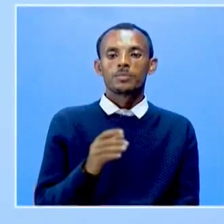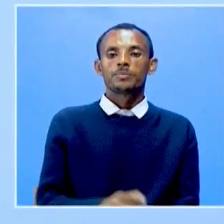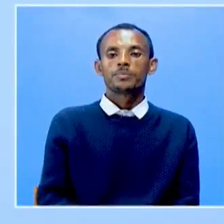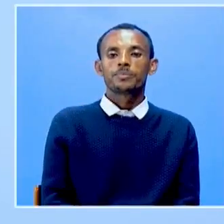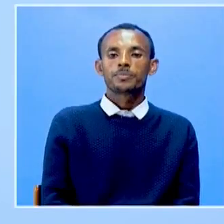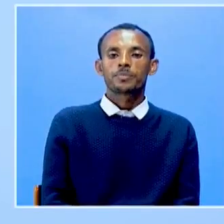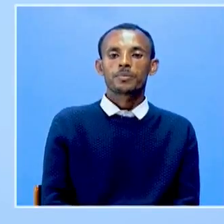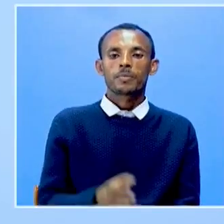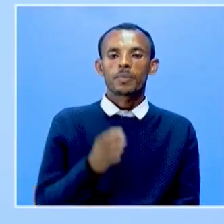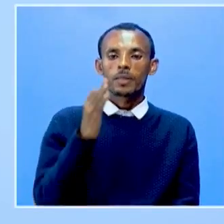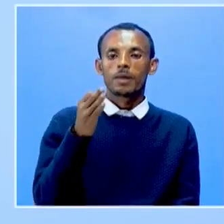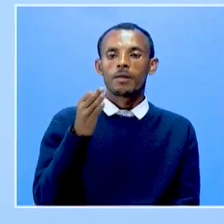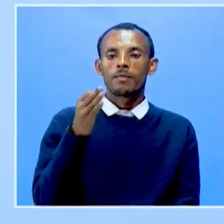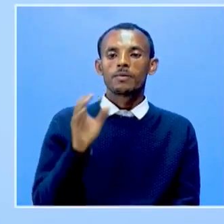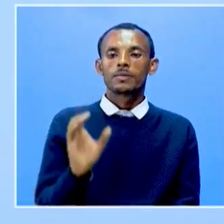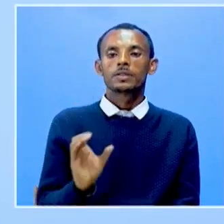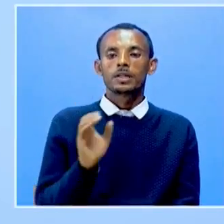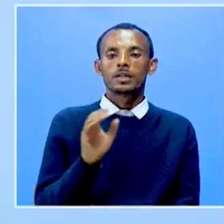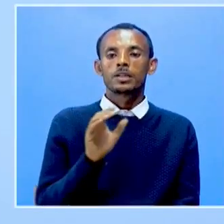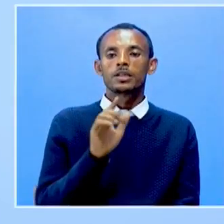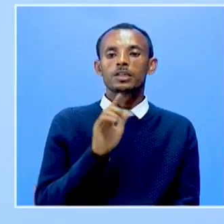to triangle